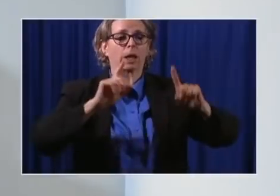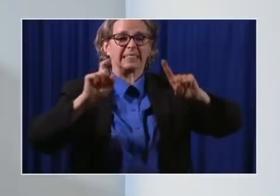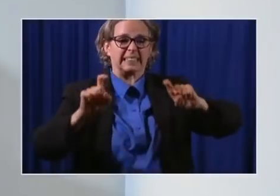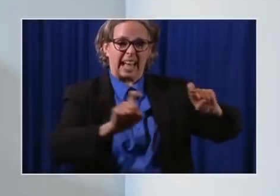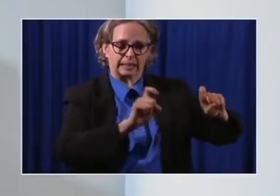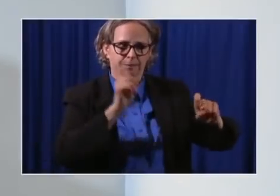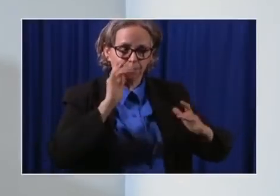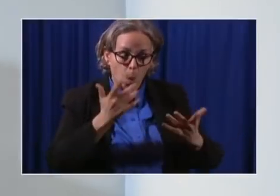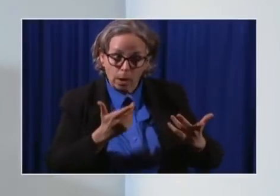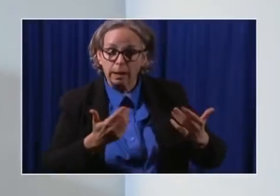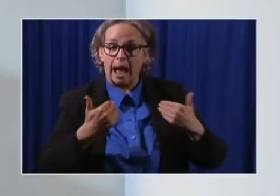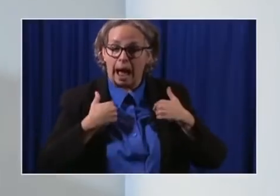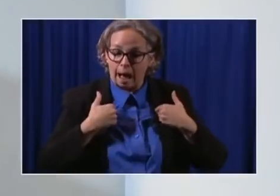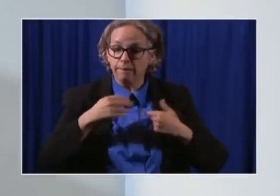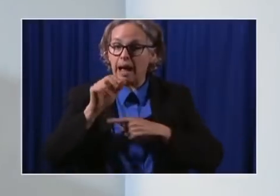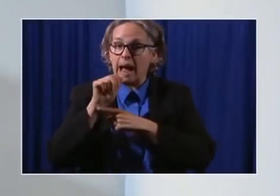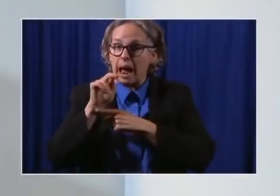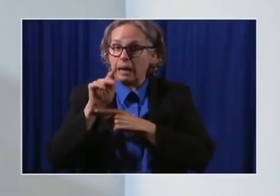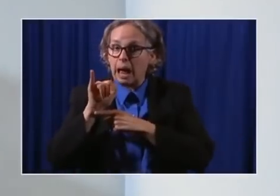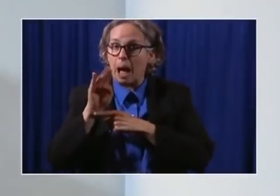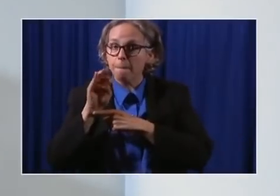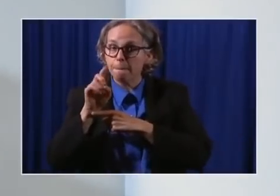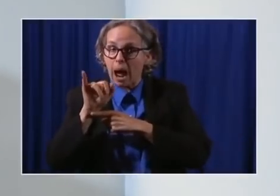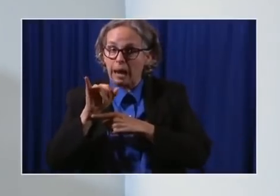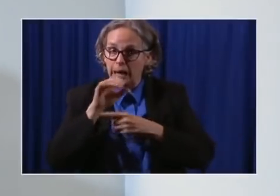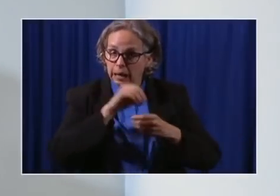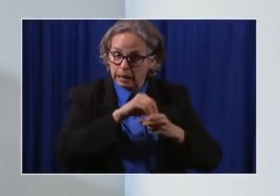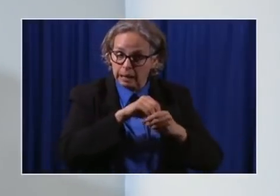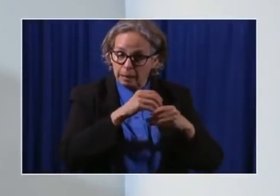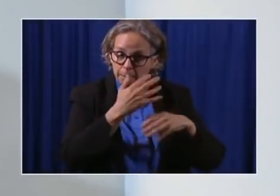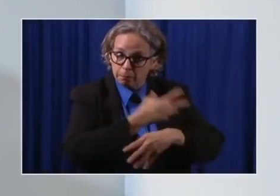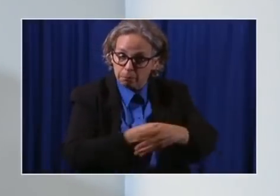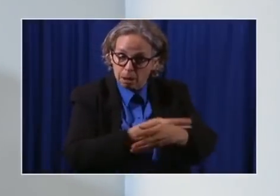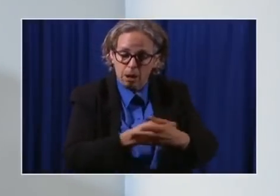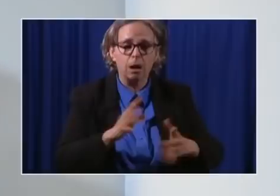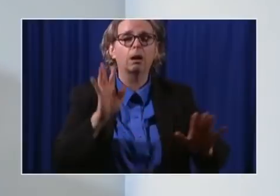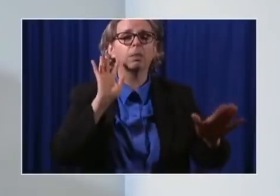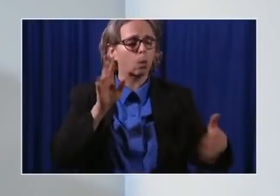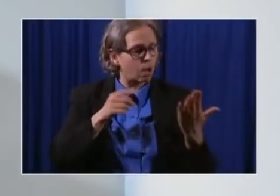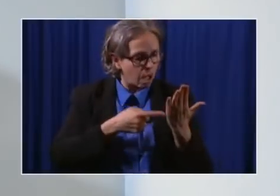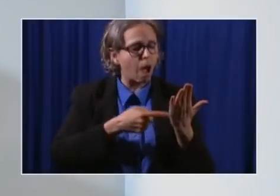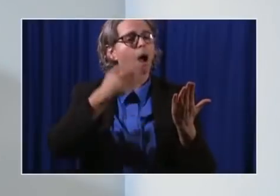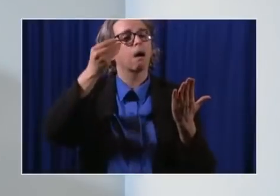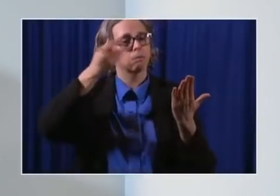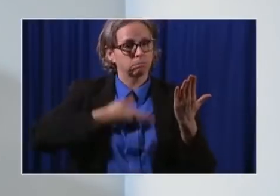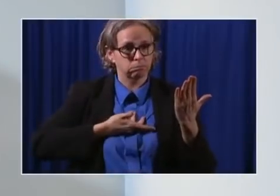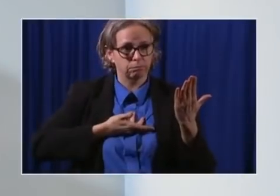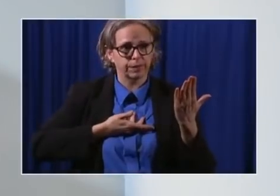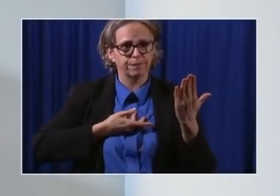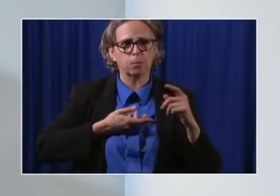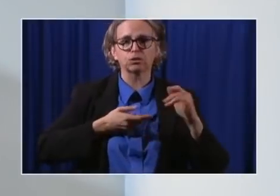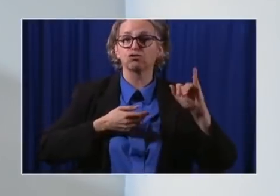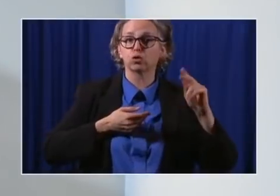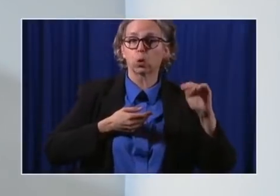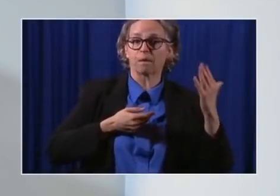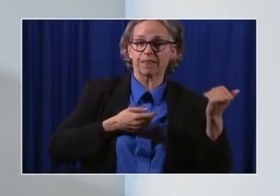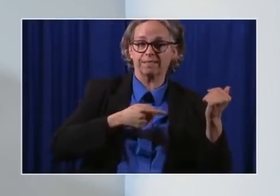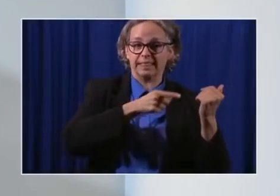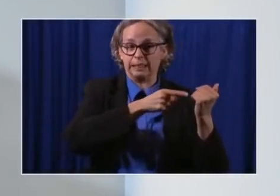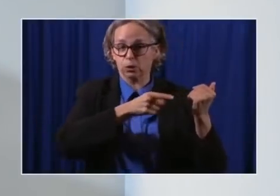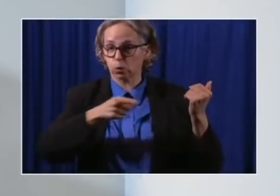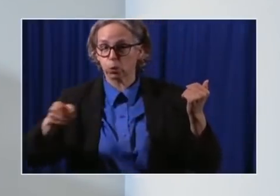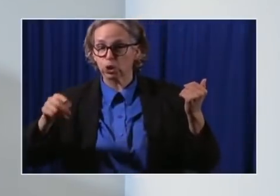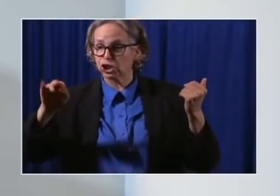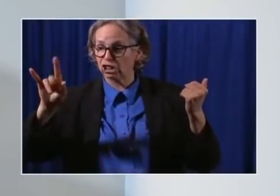we received that report that I alluded to yesterday. Between June 15th and July 18th, the Red Cross